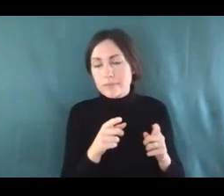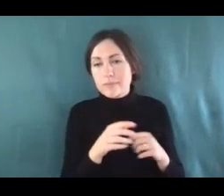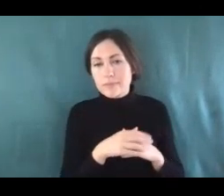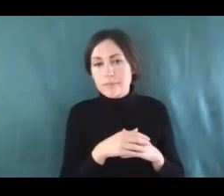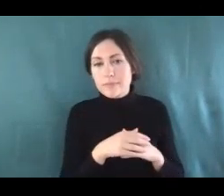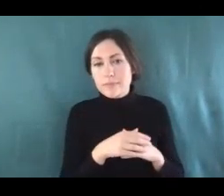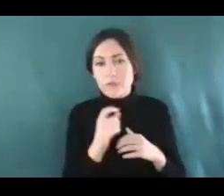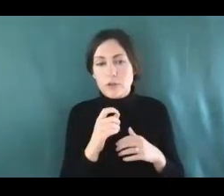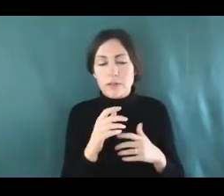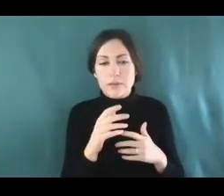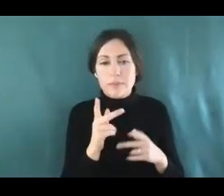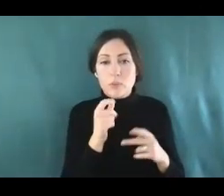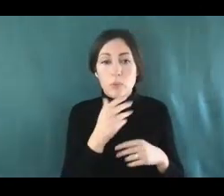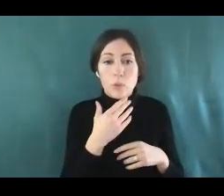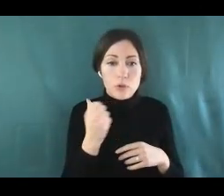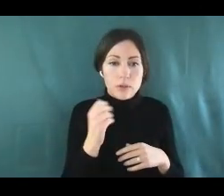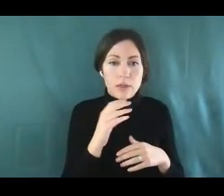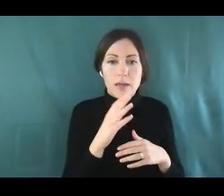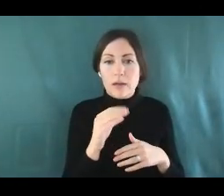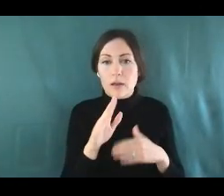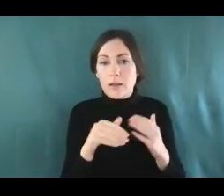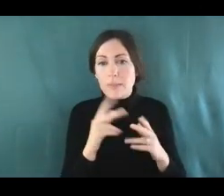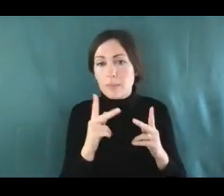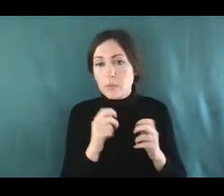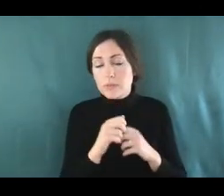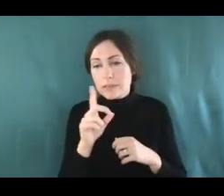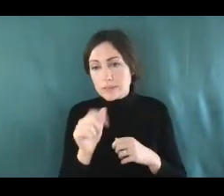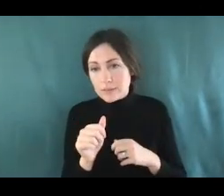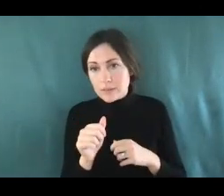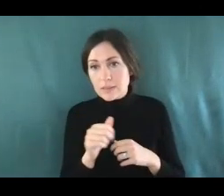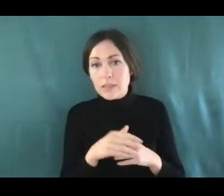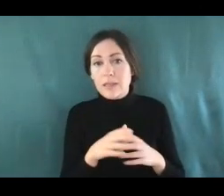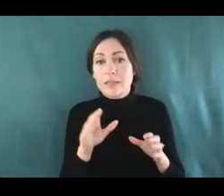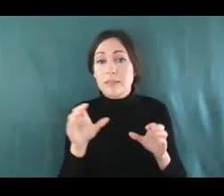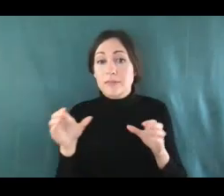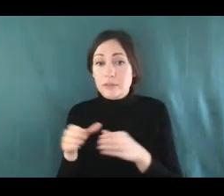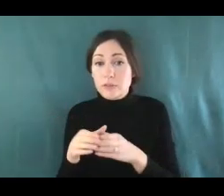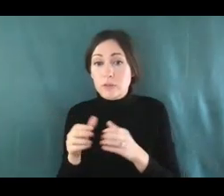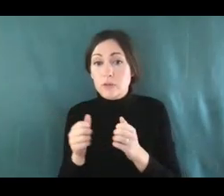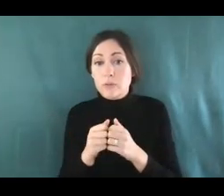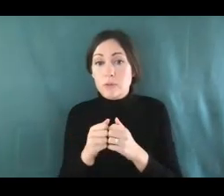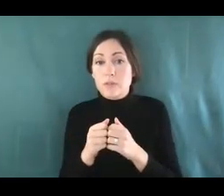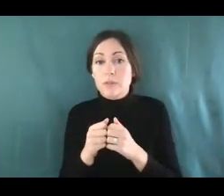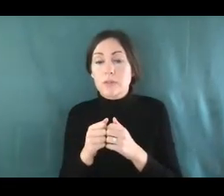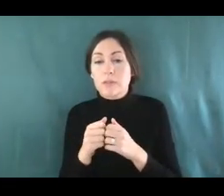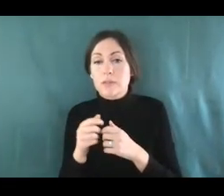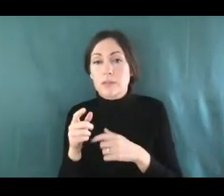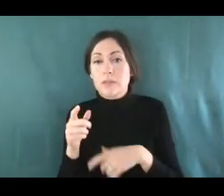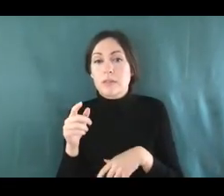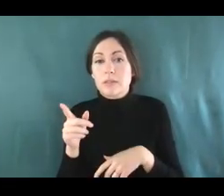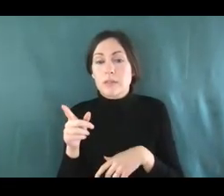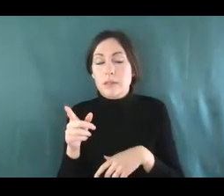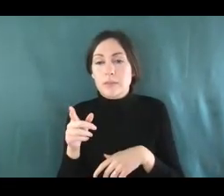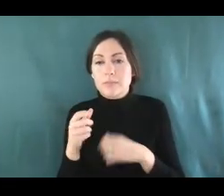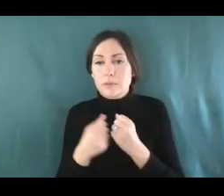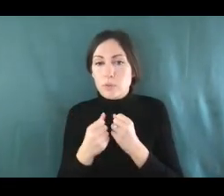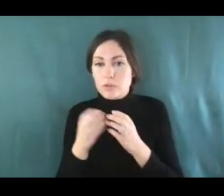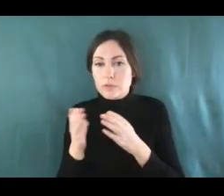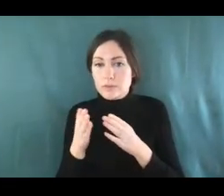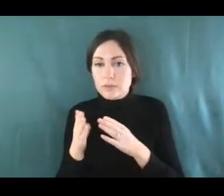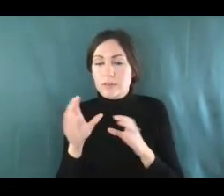disability. The Division of Welfare and Supportive Services, now with its new name, continuing their mission and work with